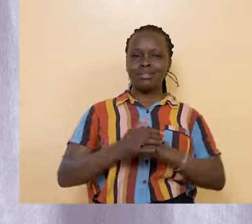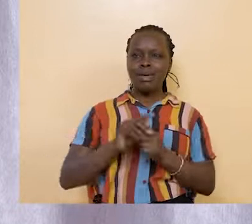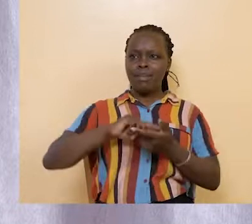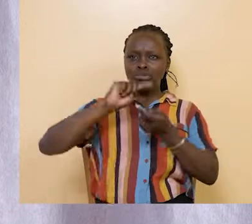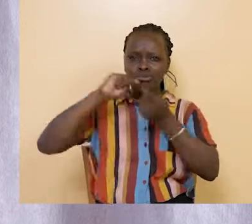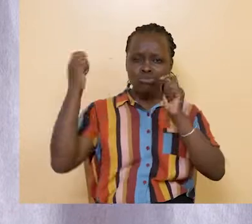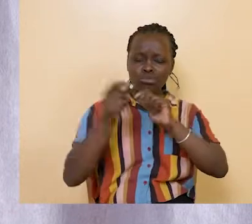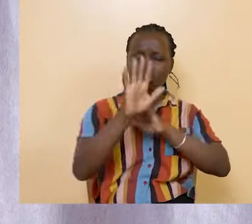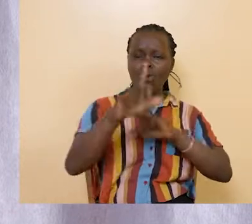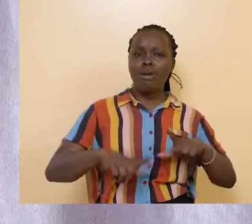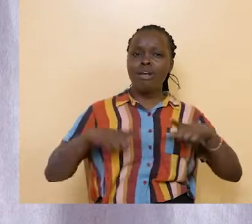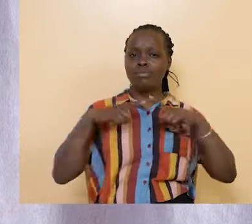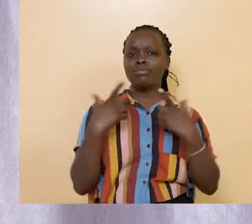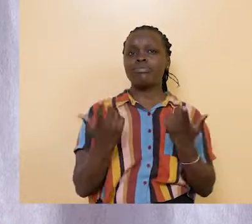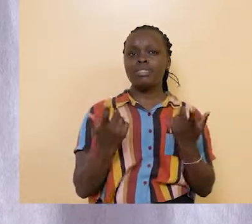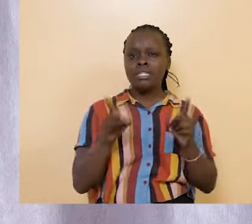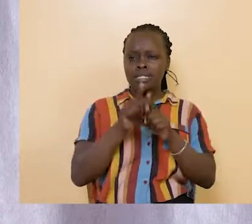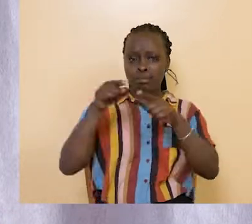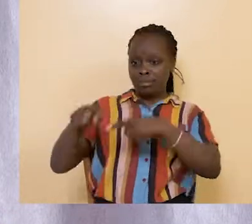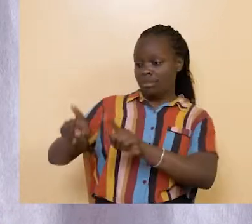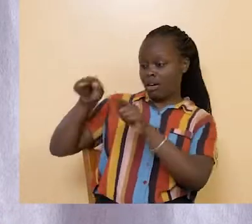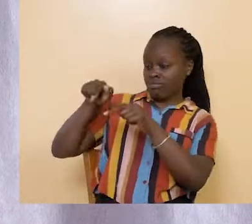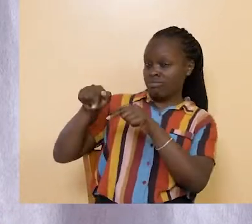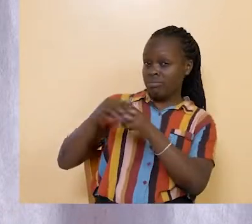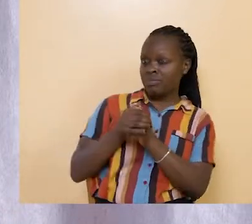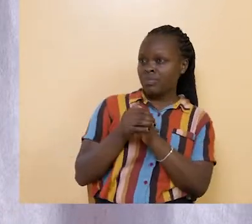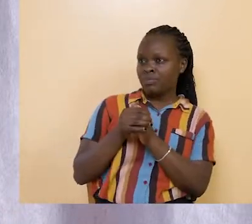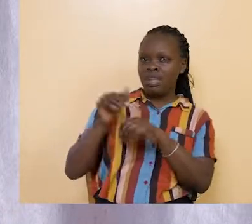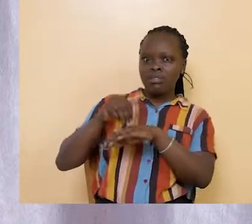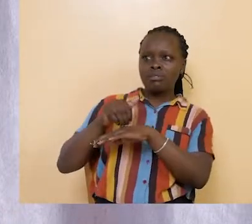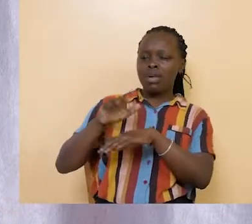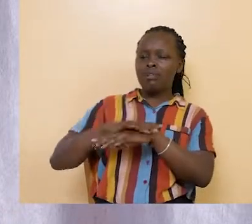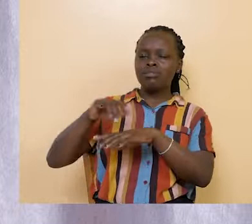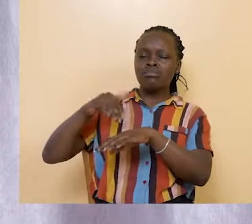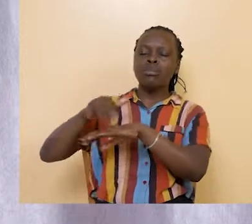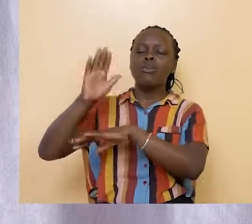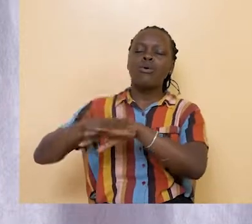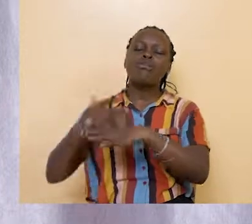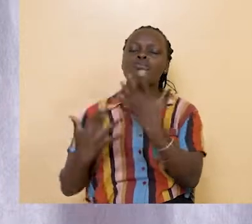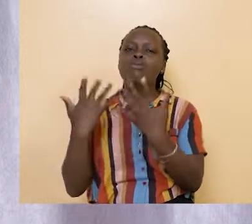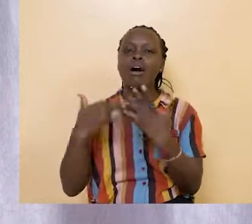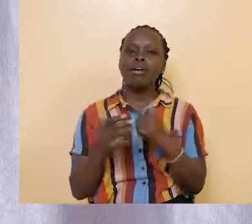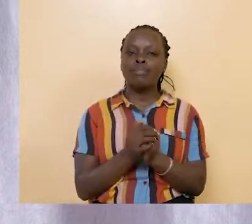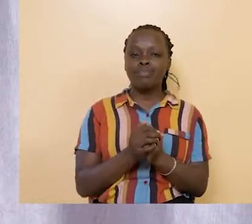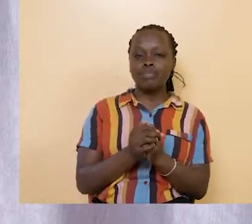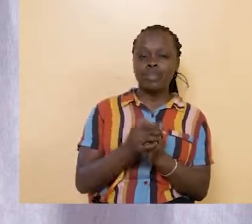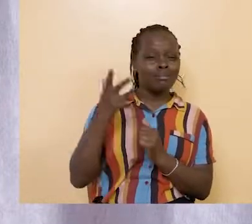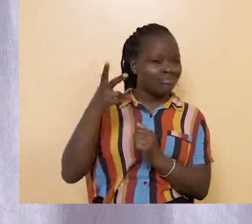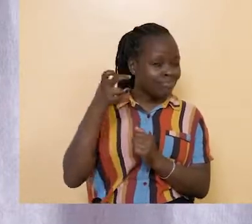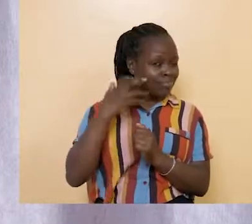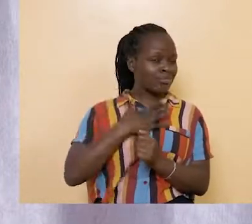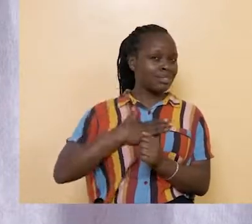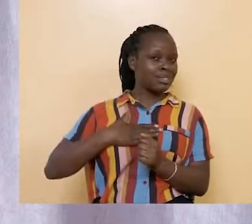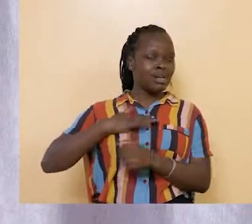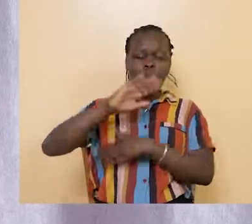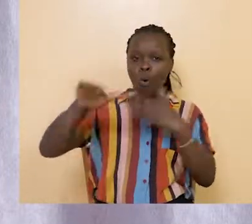of one's life on fire, and is itself set on fire by hell. Listen to this.